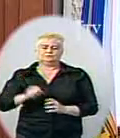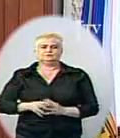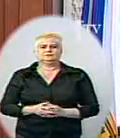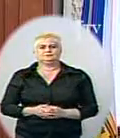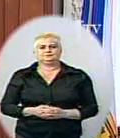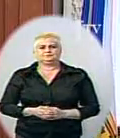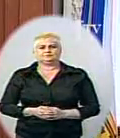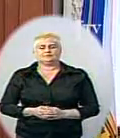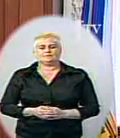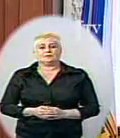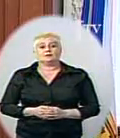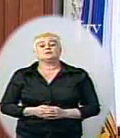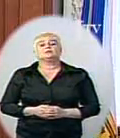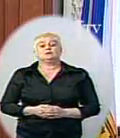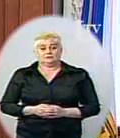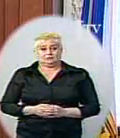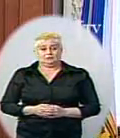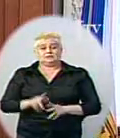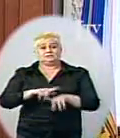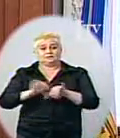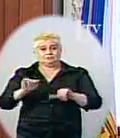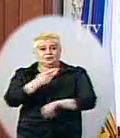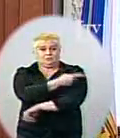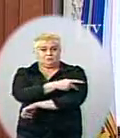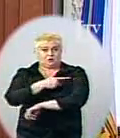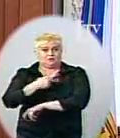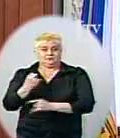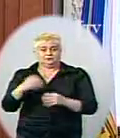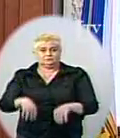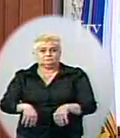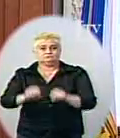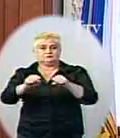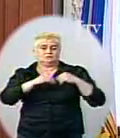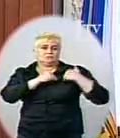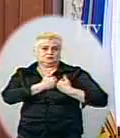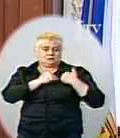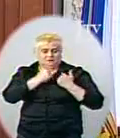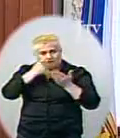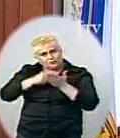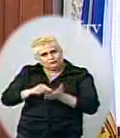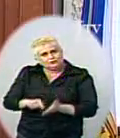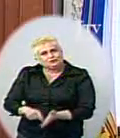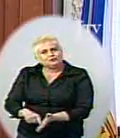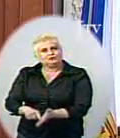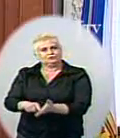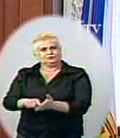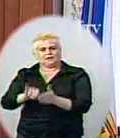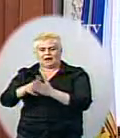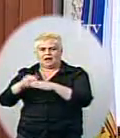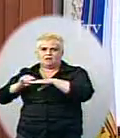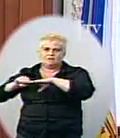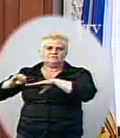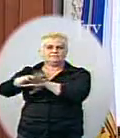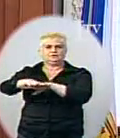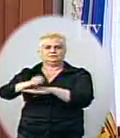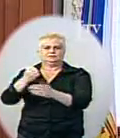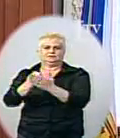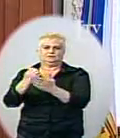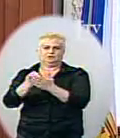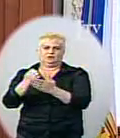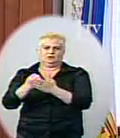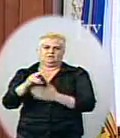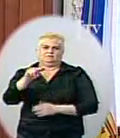The province will also undertake research to measure the profound impact of the creative economy across